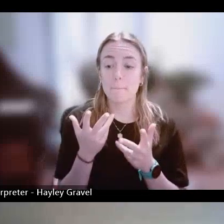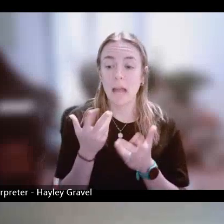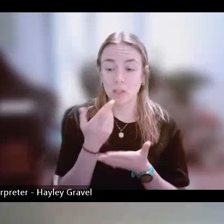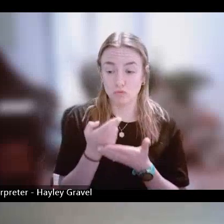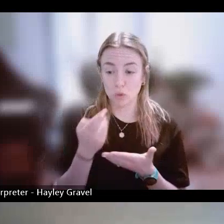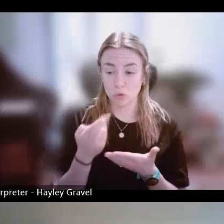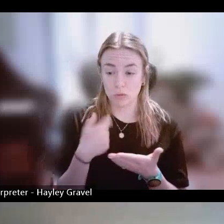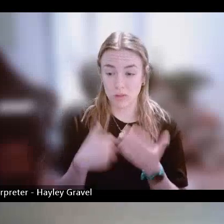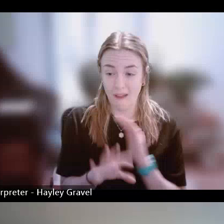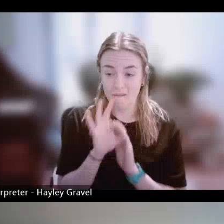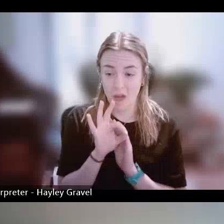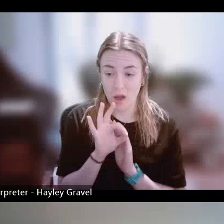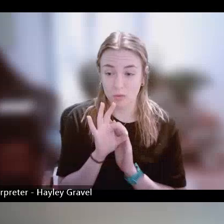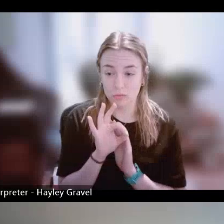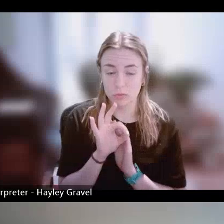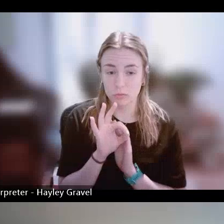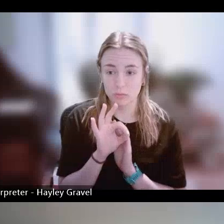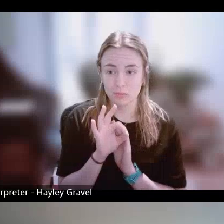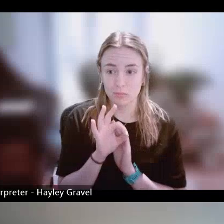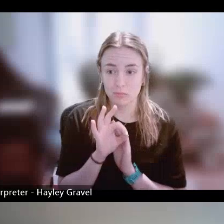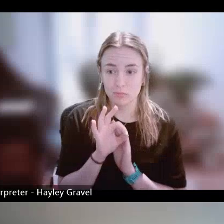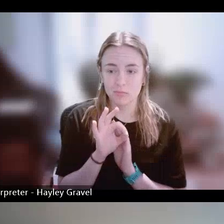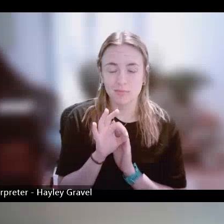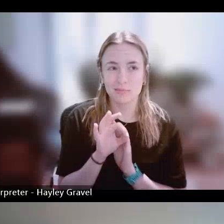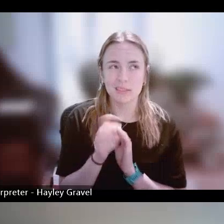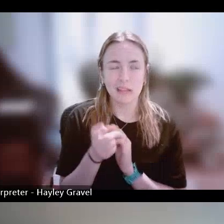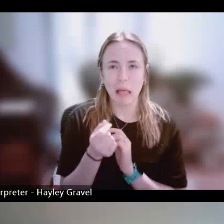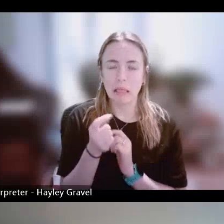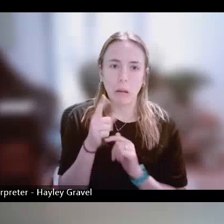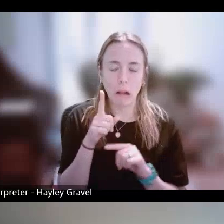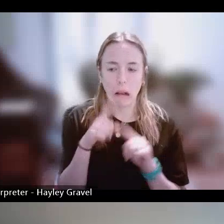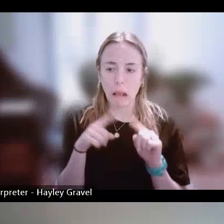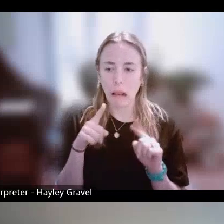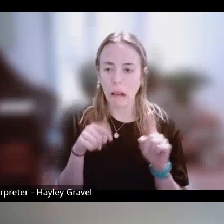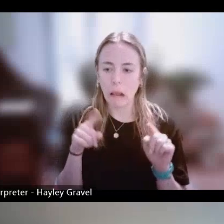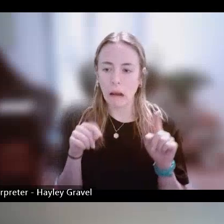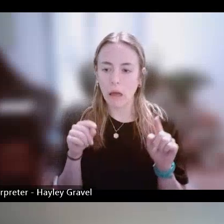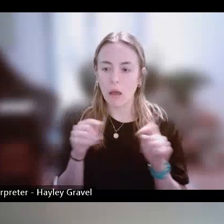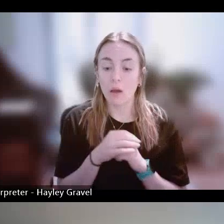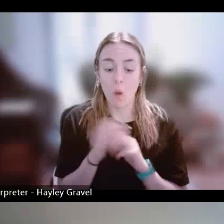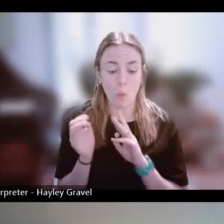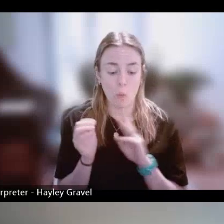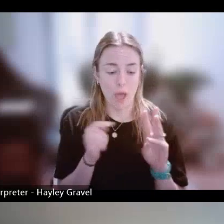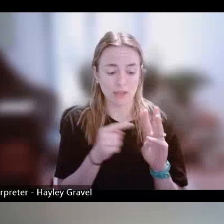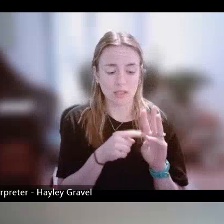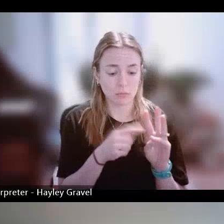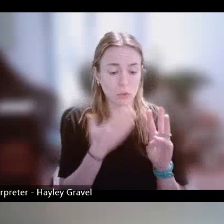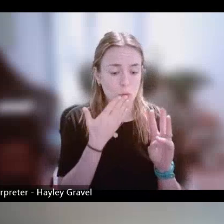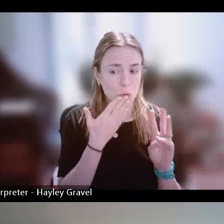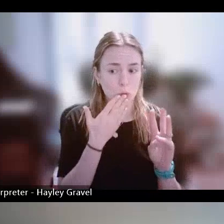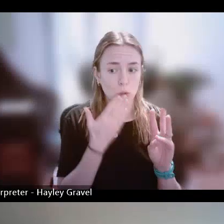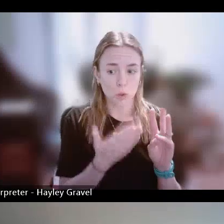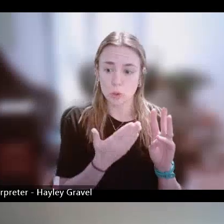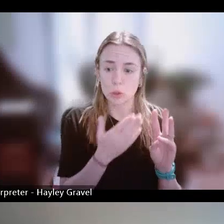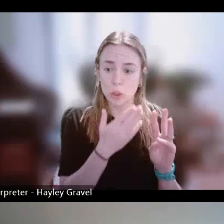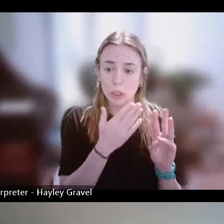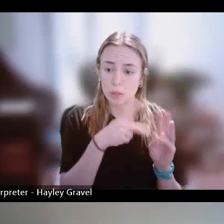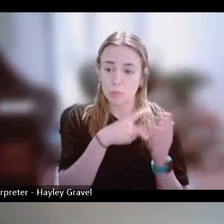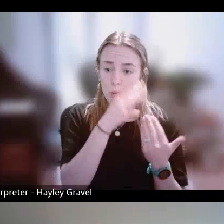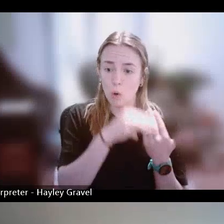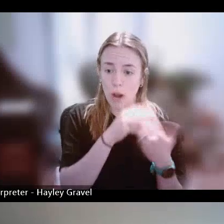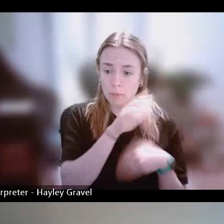found and used were kind of all over the place. A lot of places on the West Coast have really great programs in place. A lot of places in the